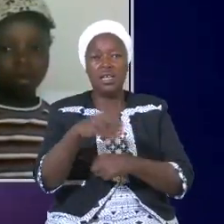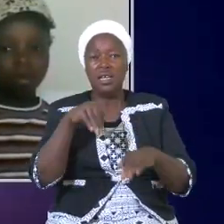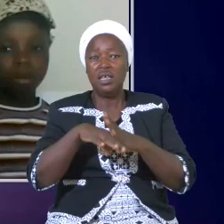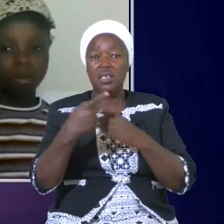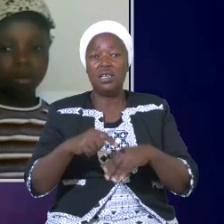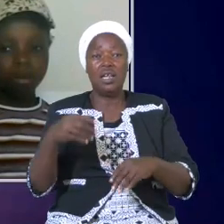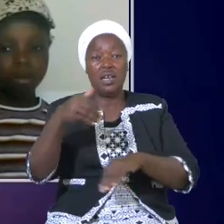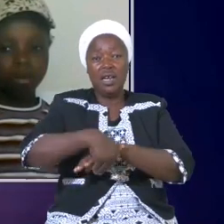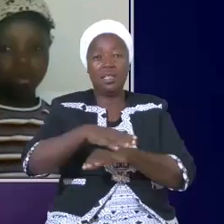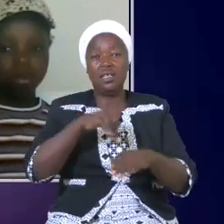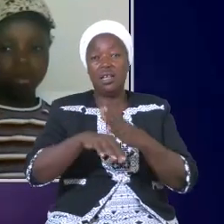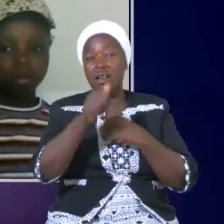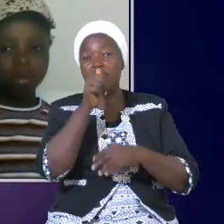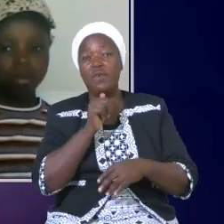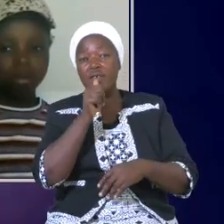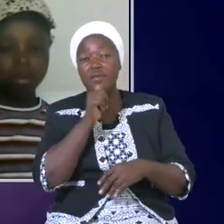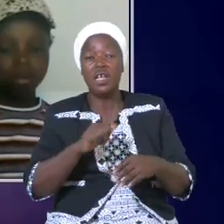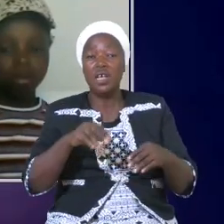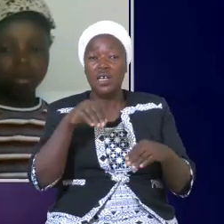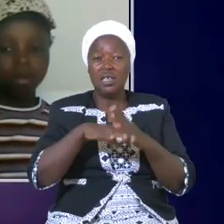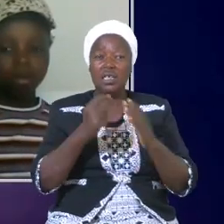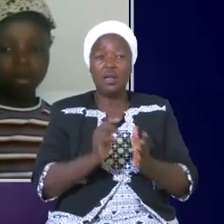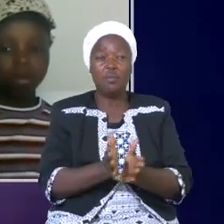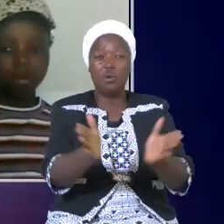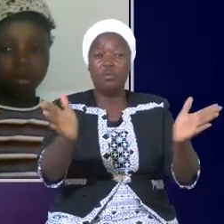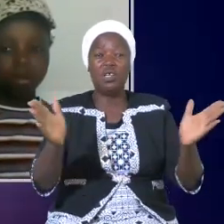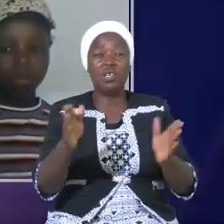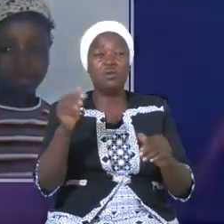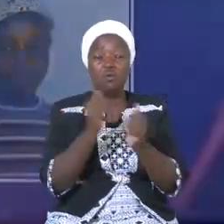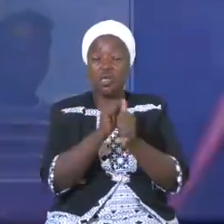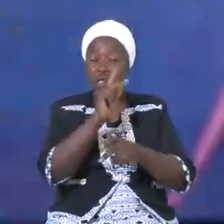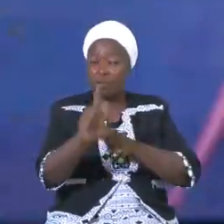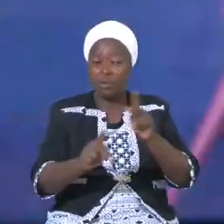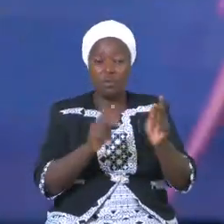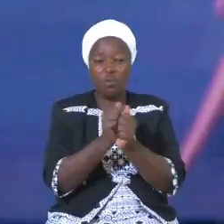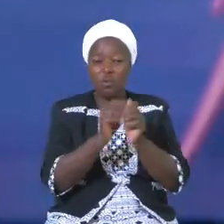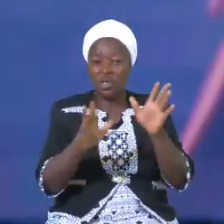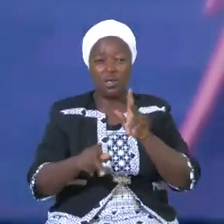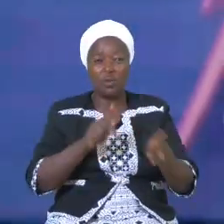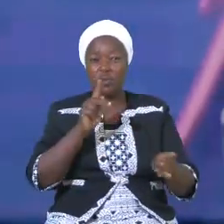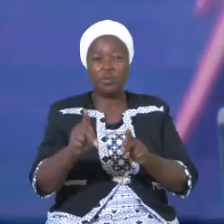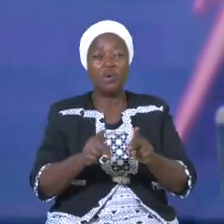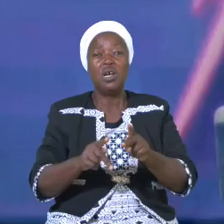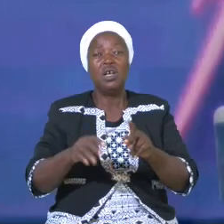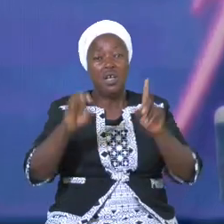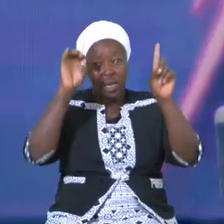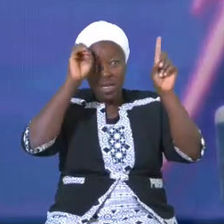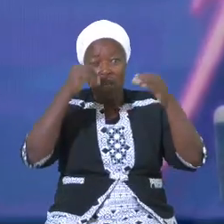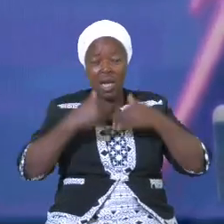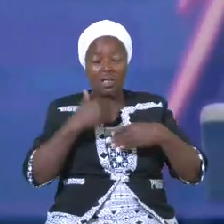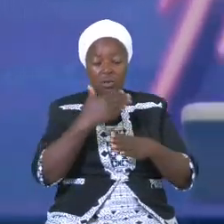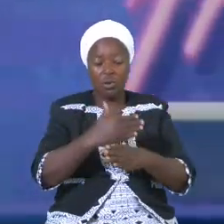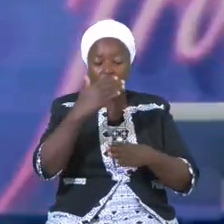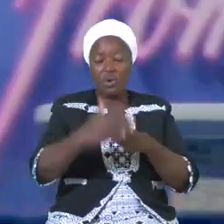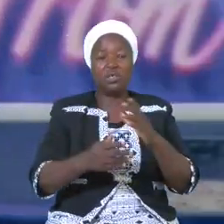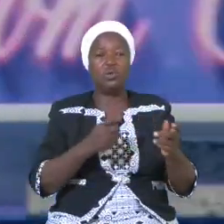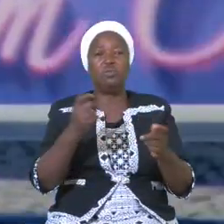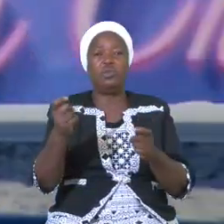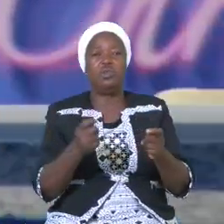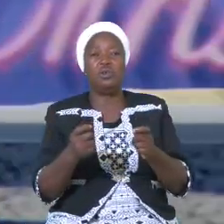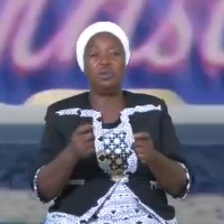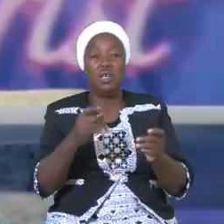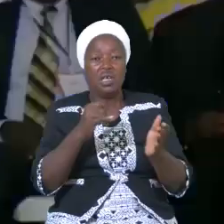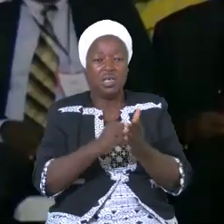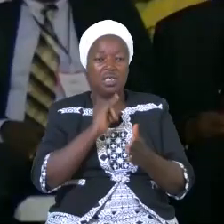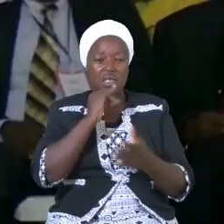in the private in the public with people without people he had complete dominion it is now